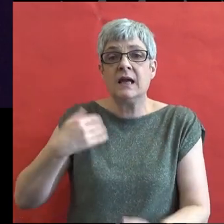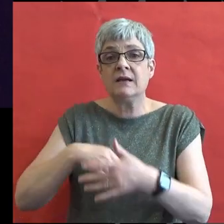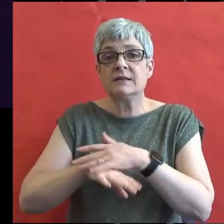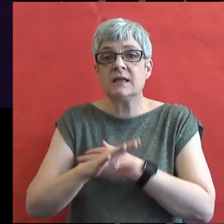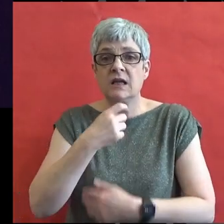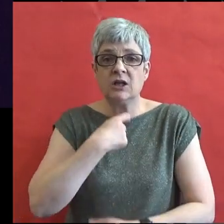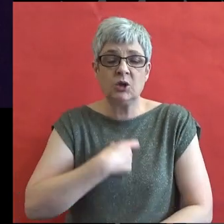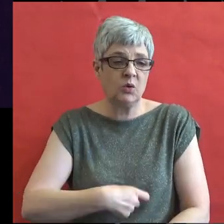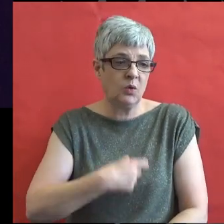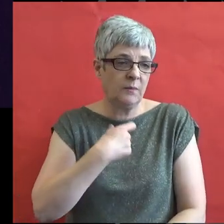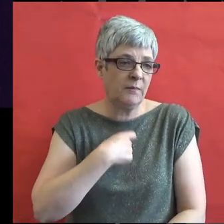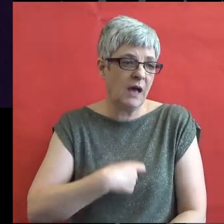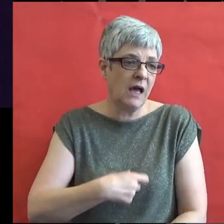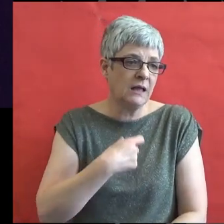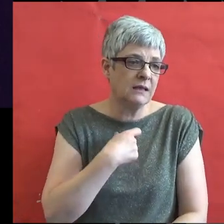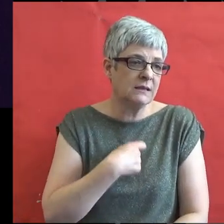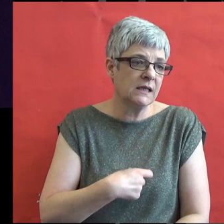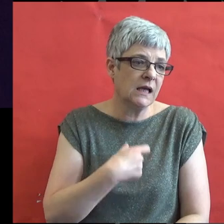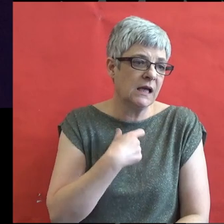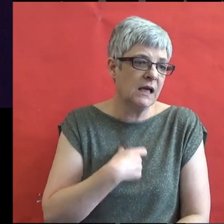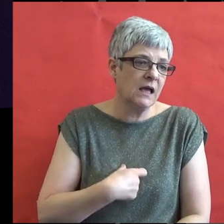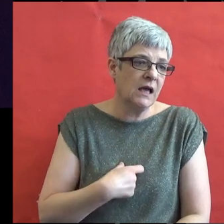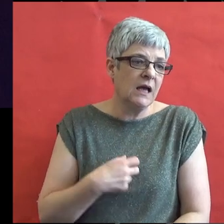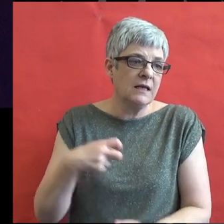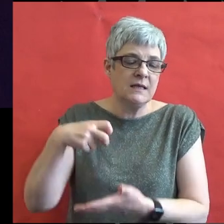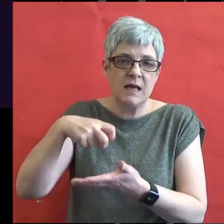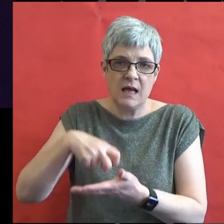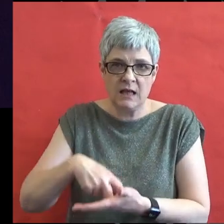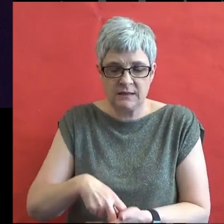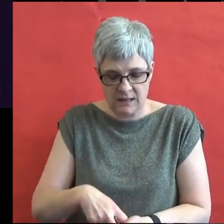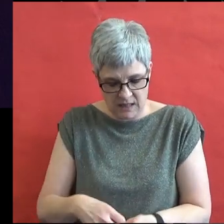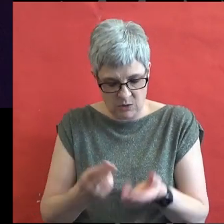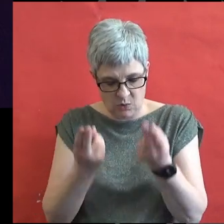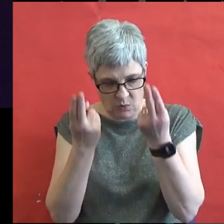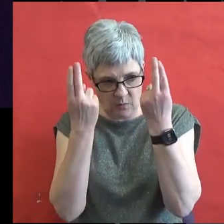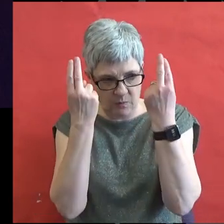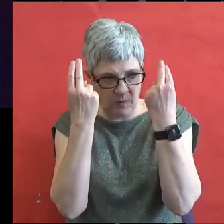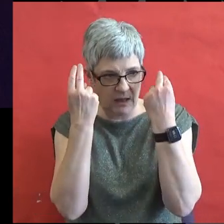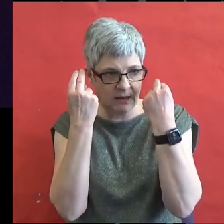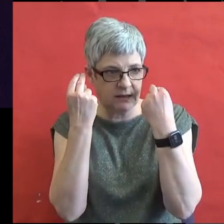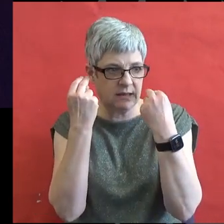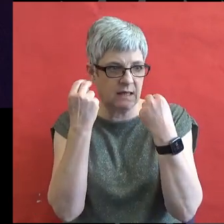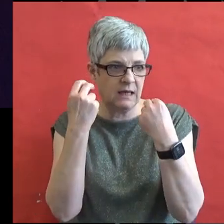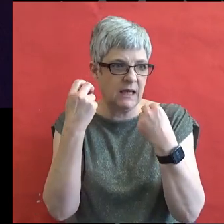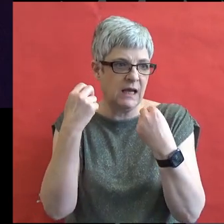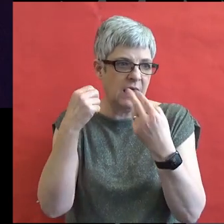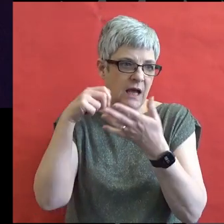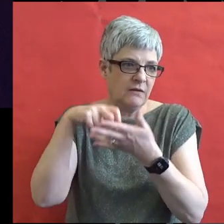Thank you.